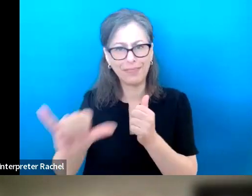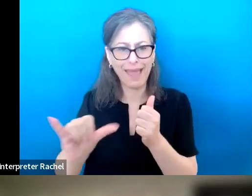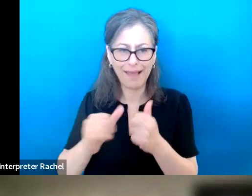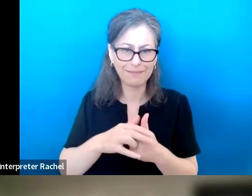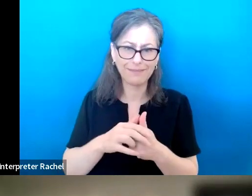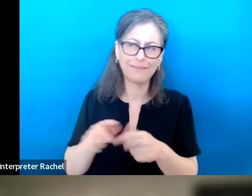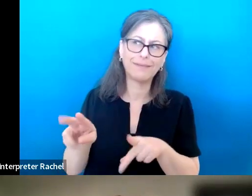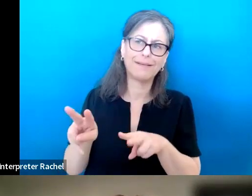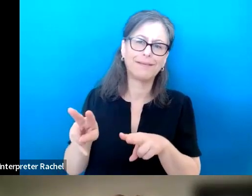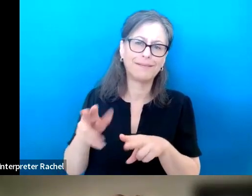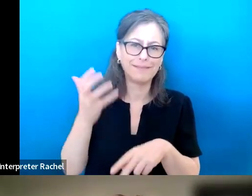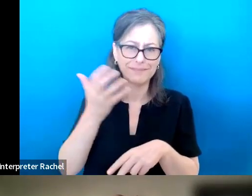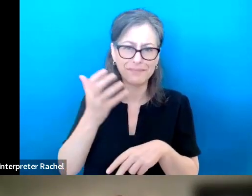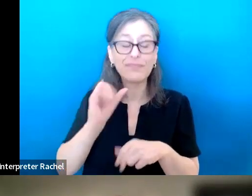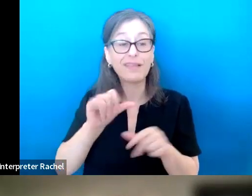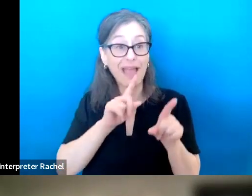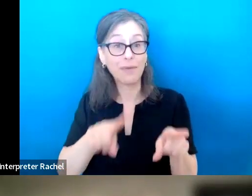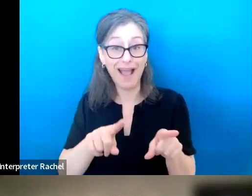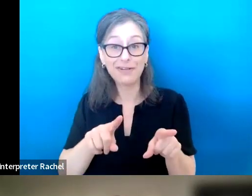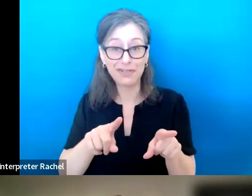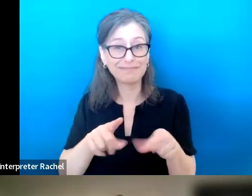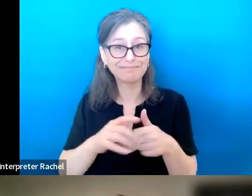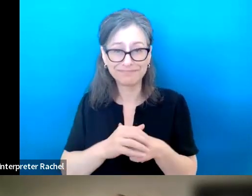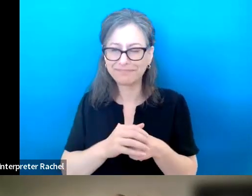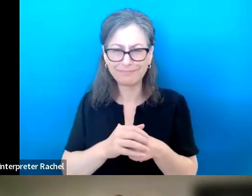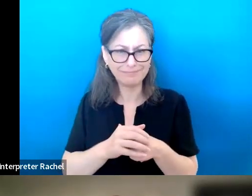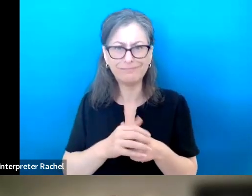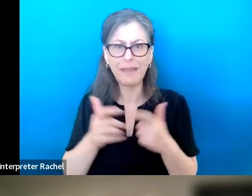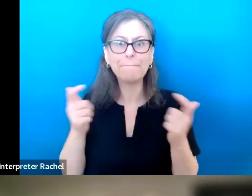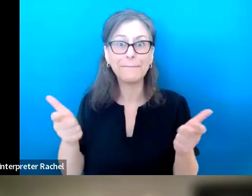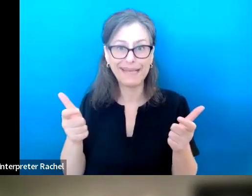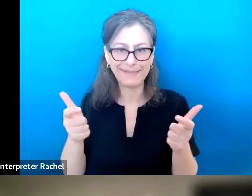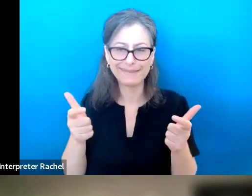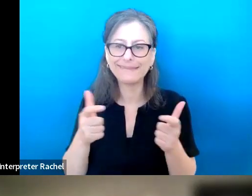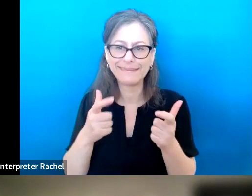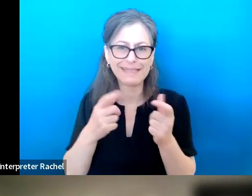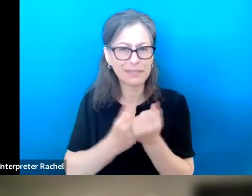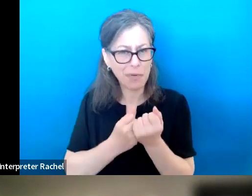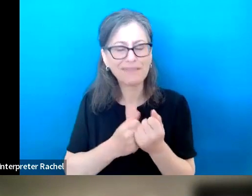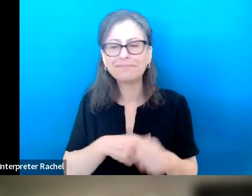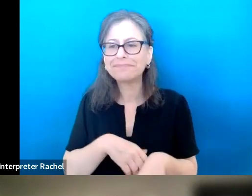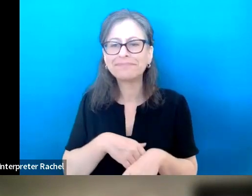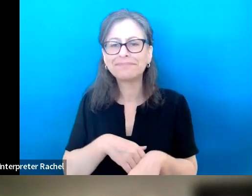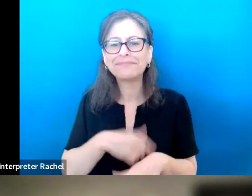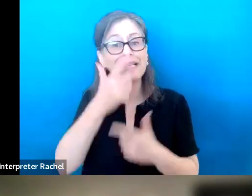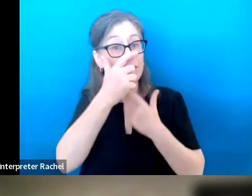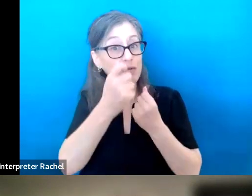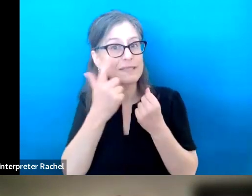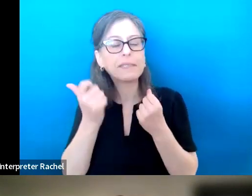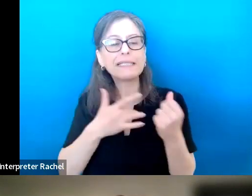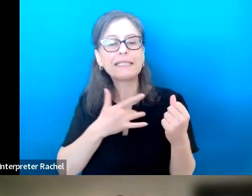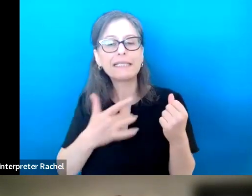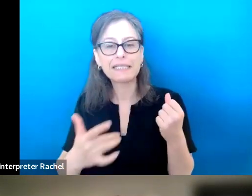So that reaction has been very big and very it's interesting, because also it tends to